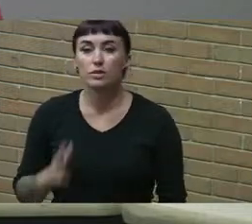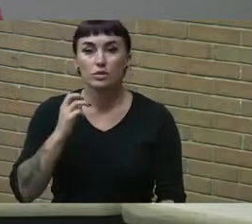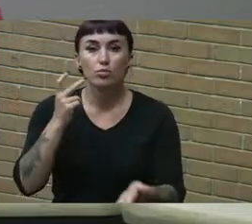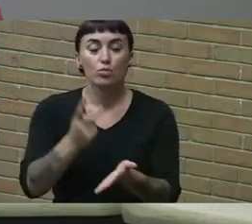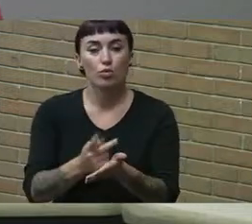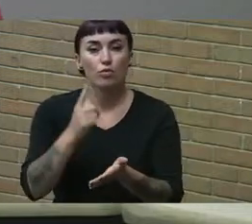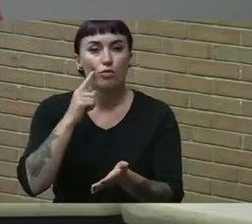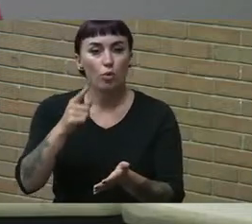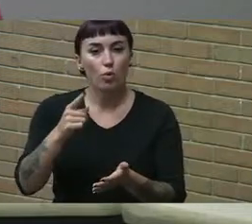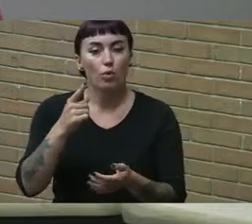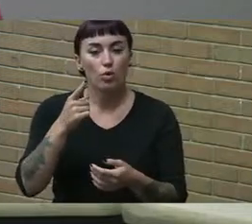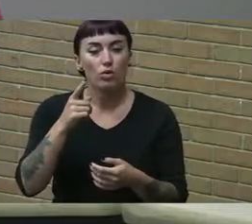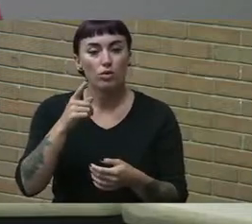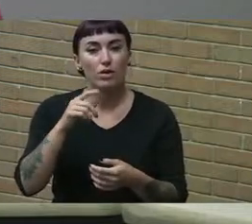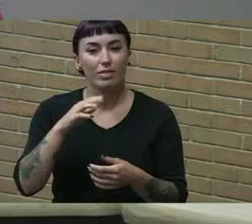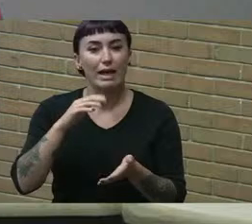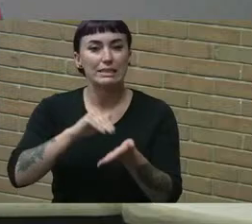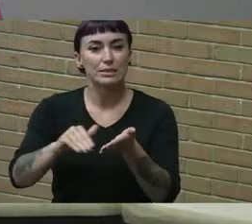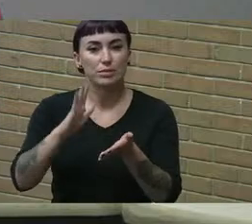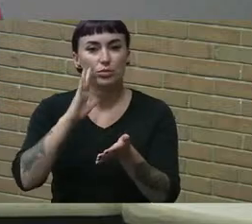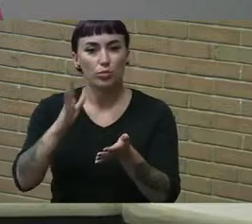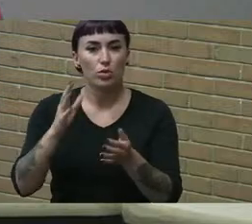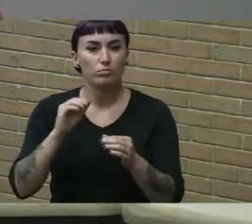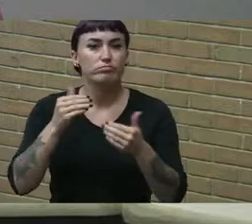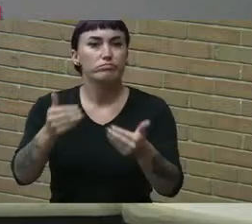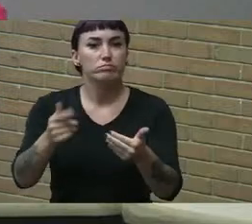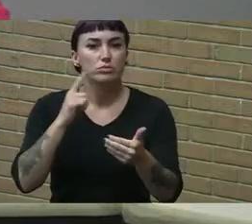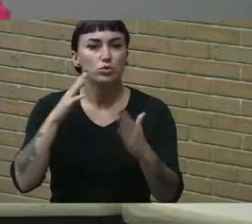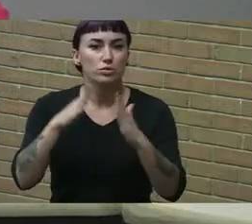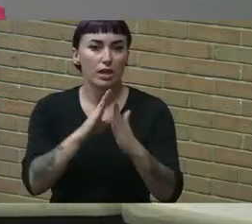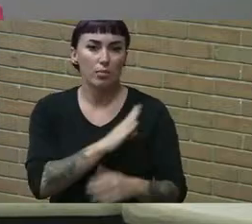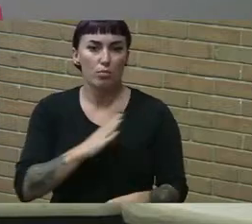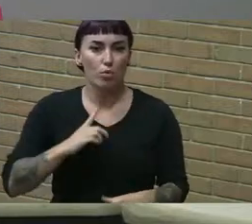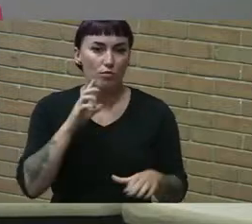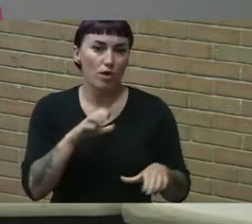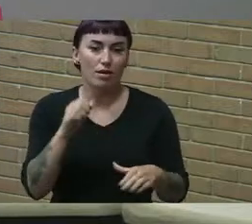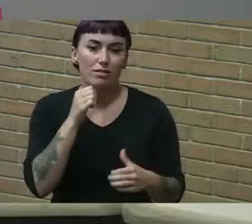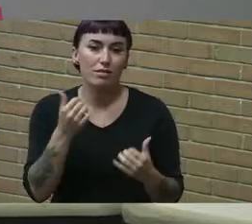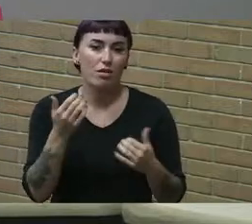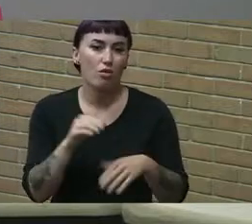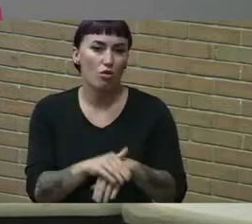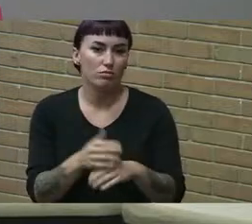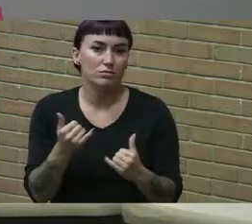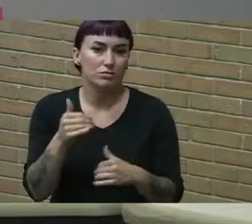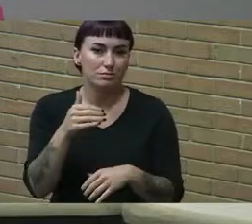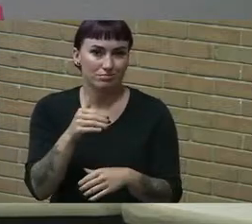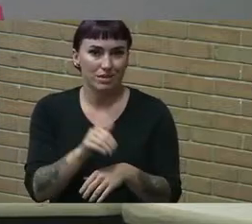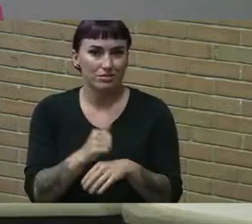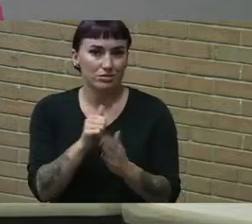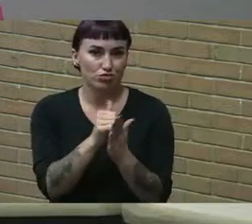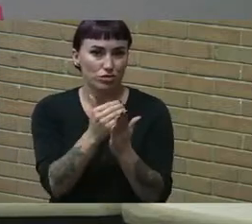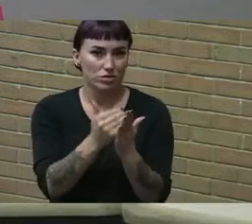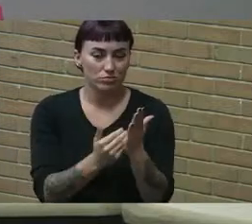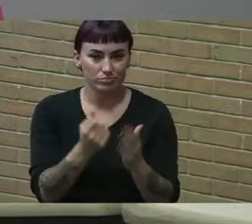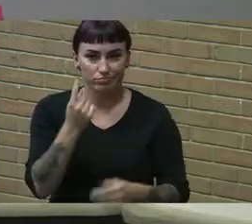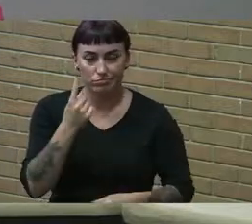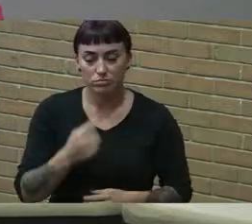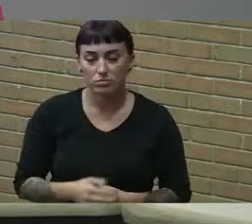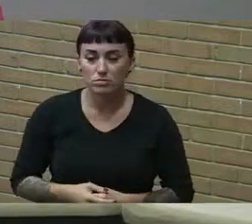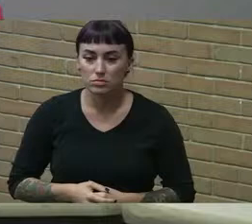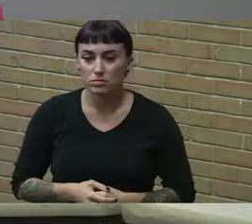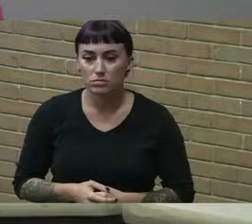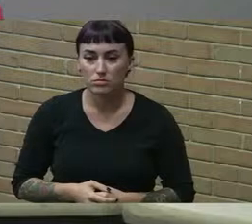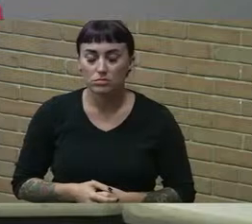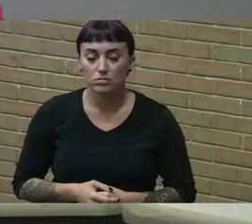Approval for the easement will be moved to the town board for action. Not on tonight's agenda, however. We also